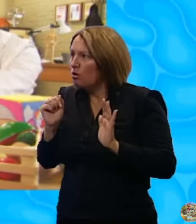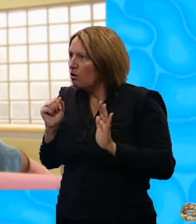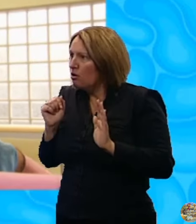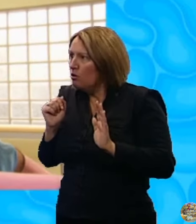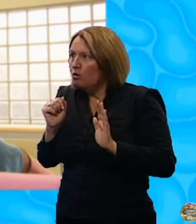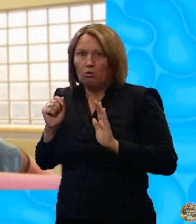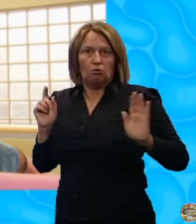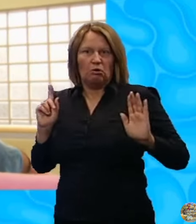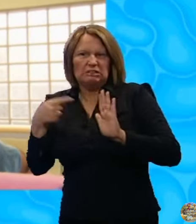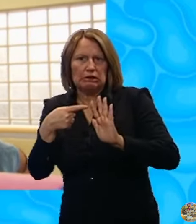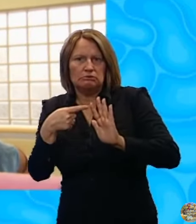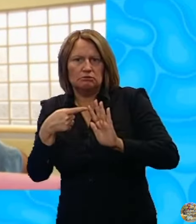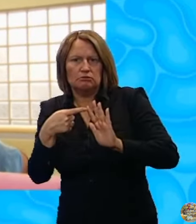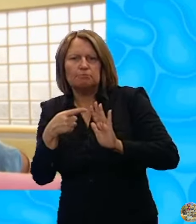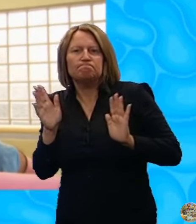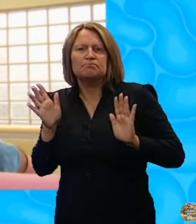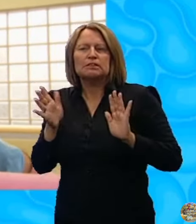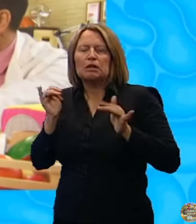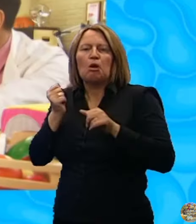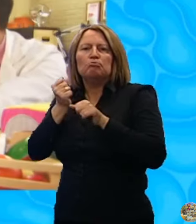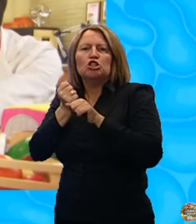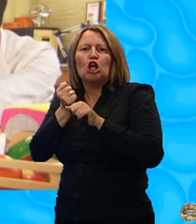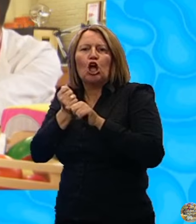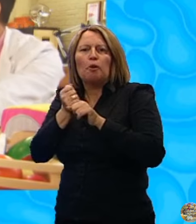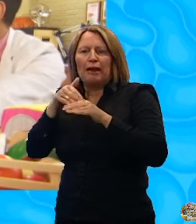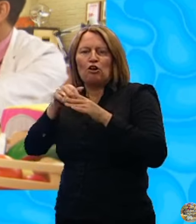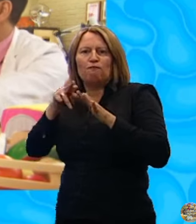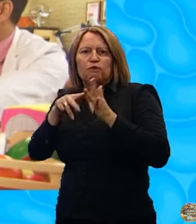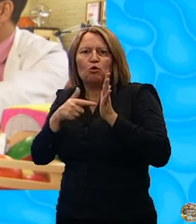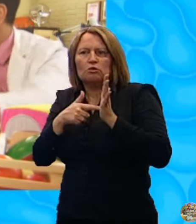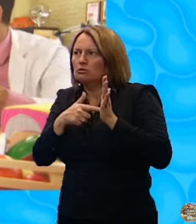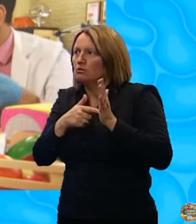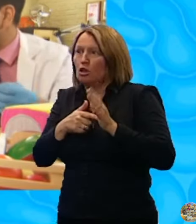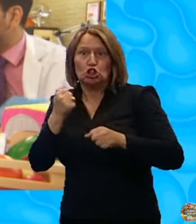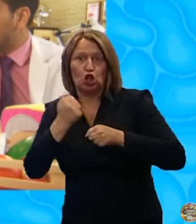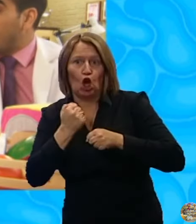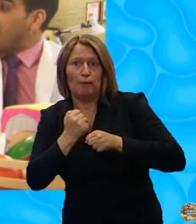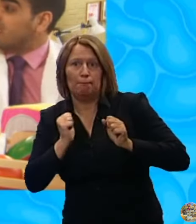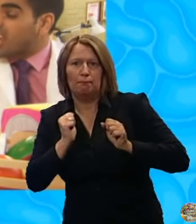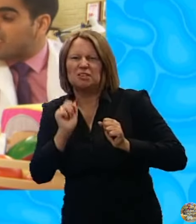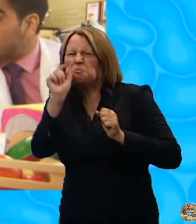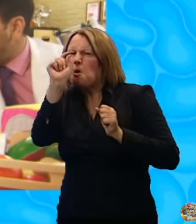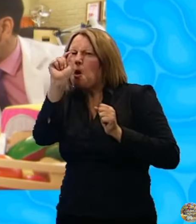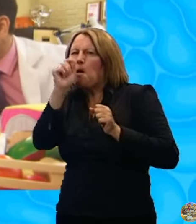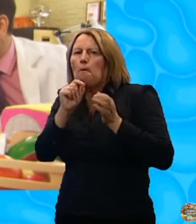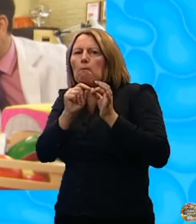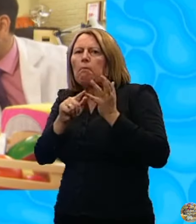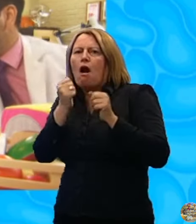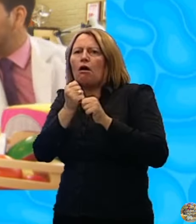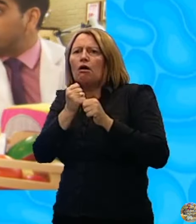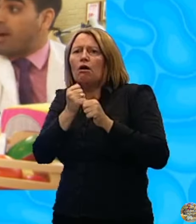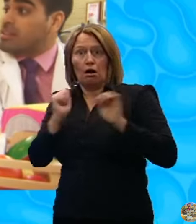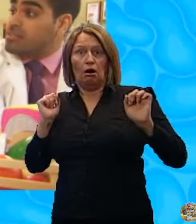dirt. No? What is it? Well, sometimes a germ can get into your foot. A germ? It's like a tiny,